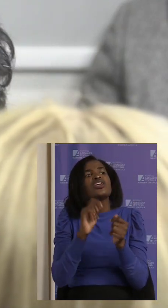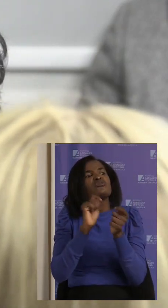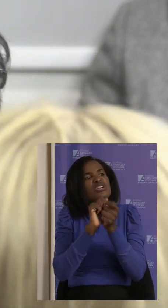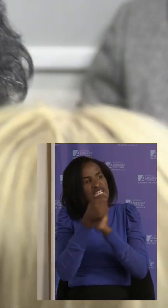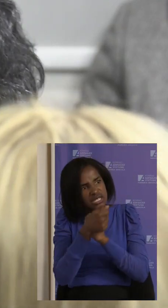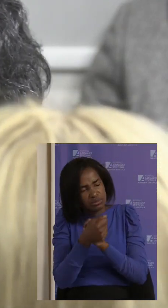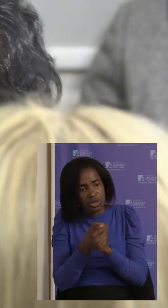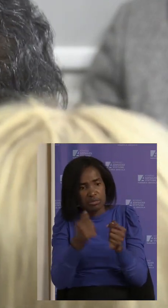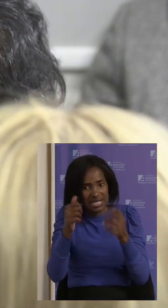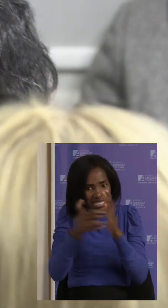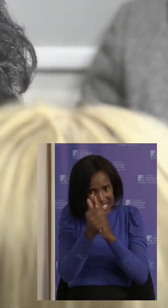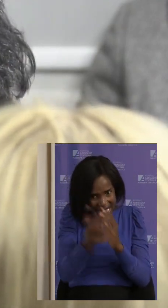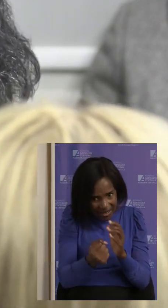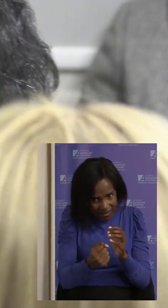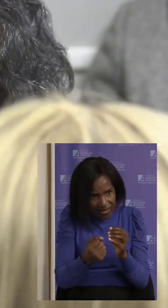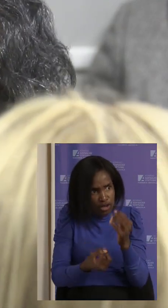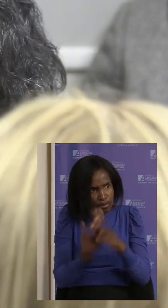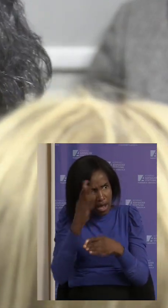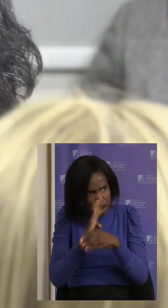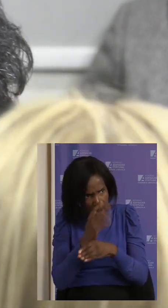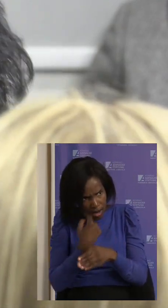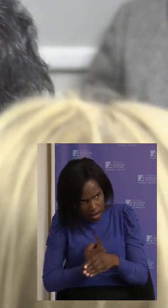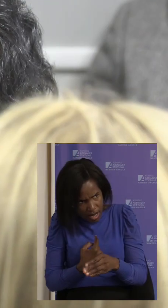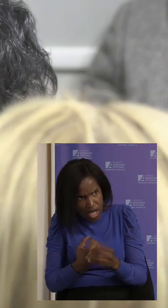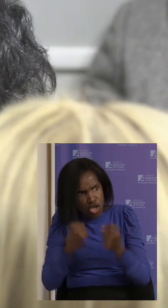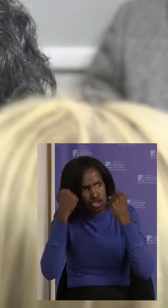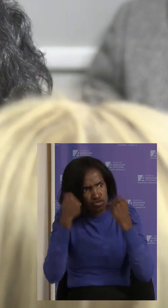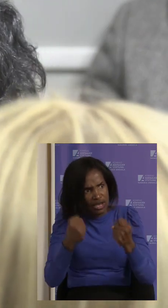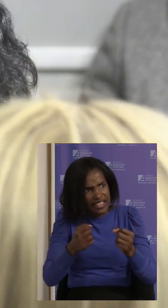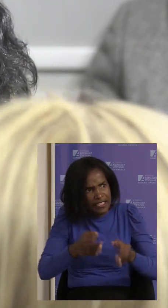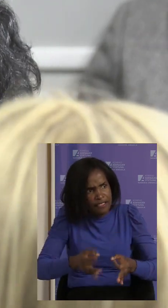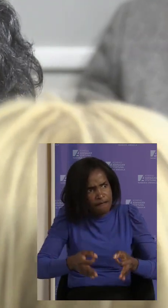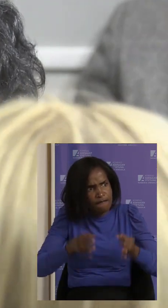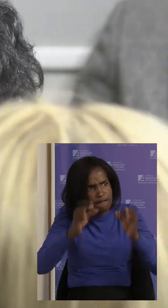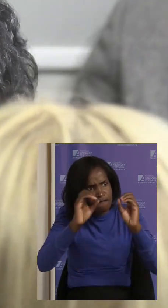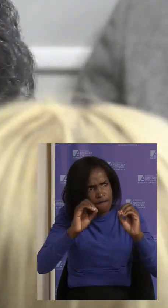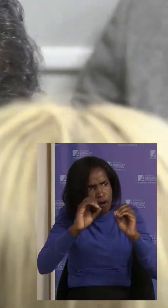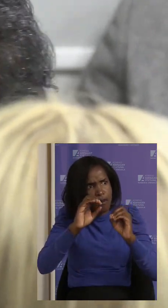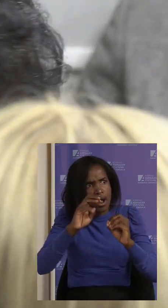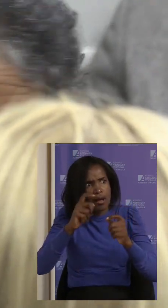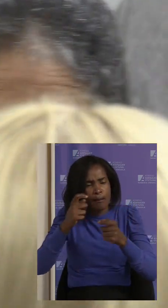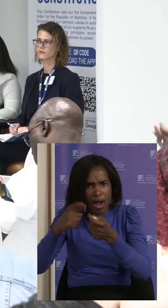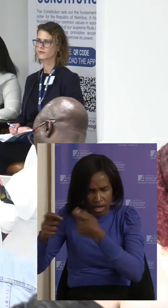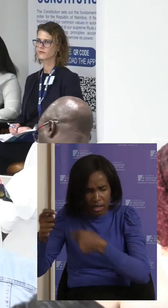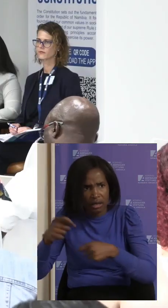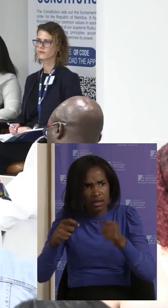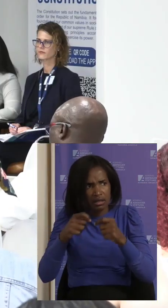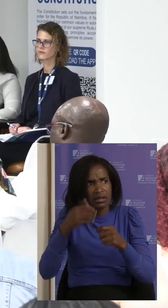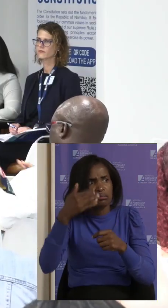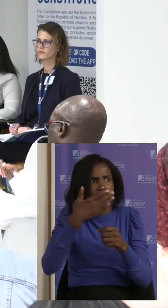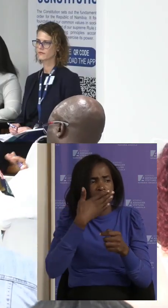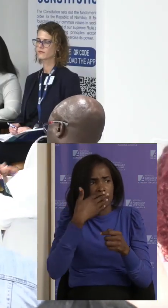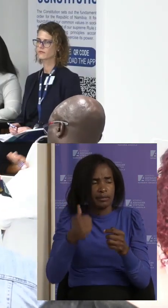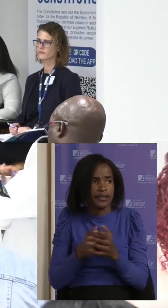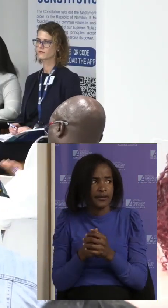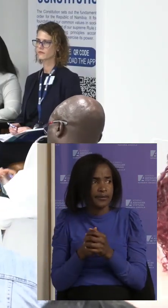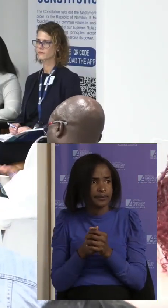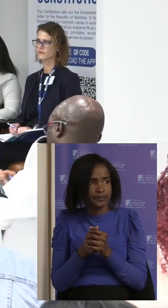getting self-employment, strengthening the informal market as a result of that. Thank you. Thank you,